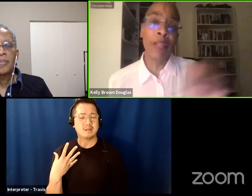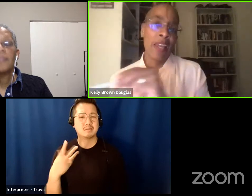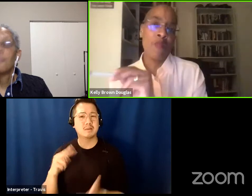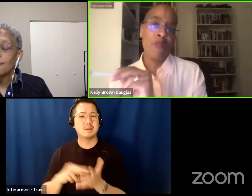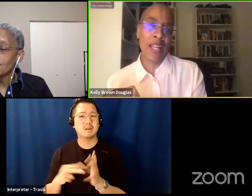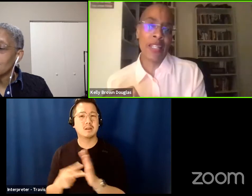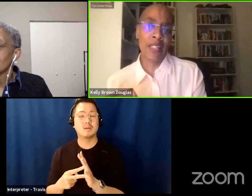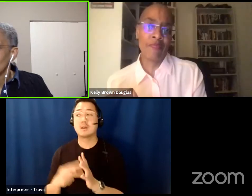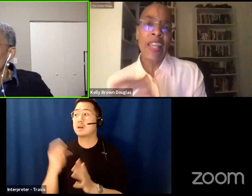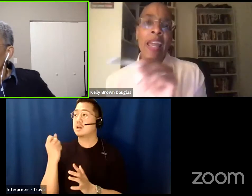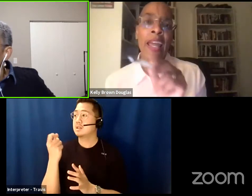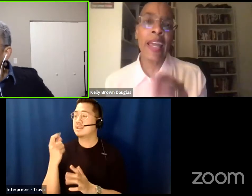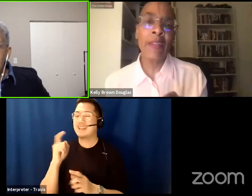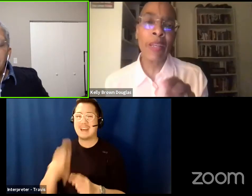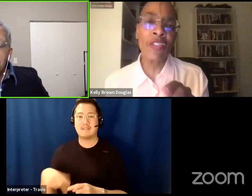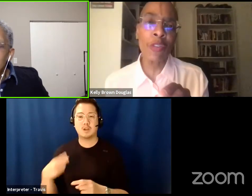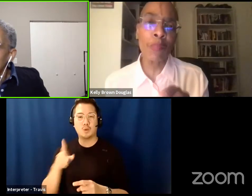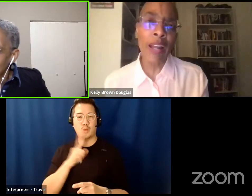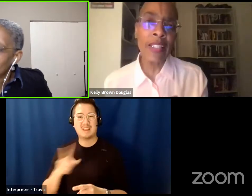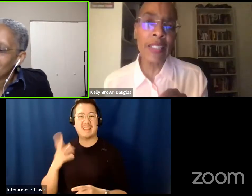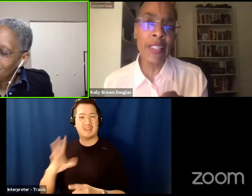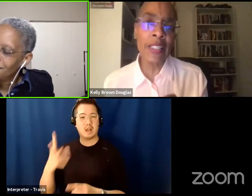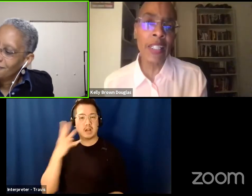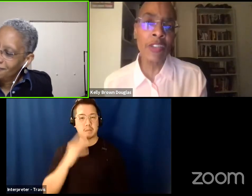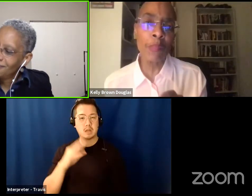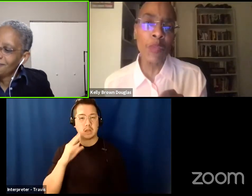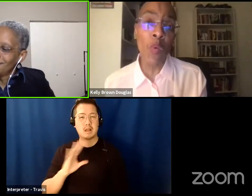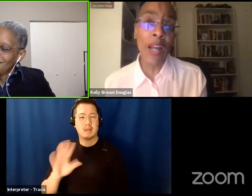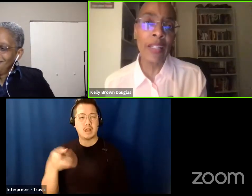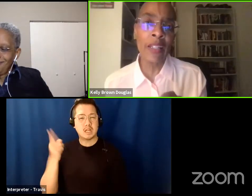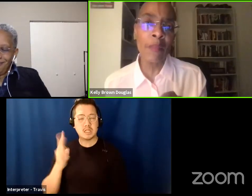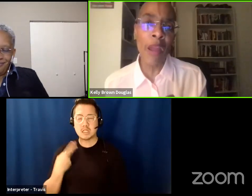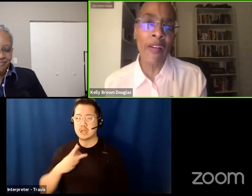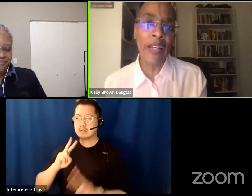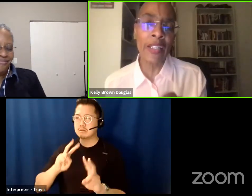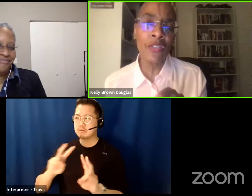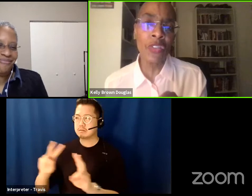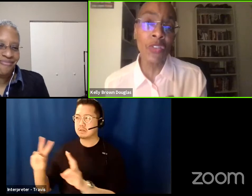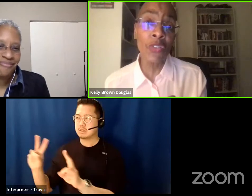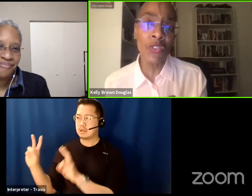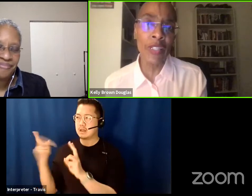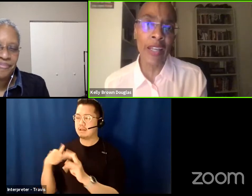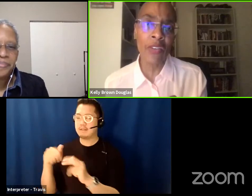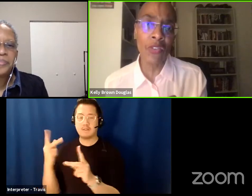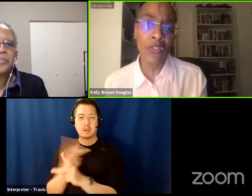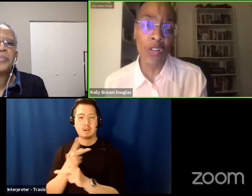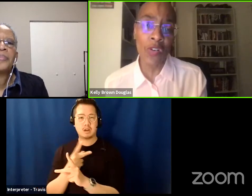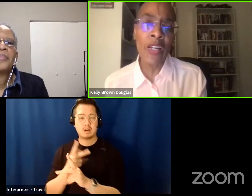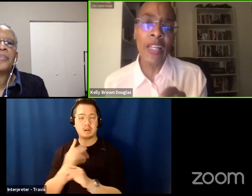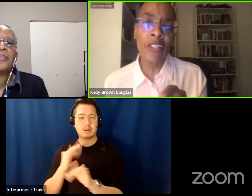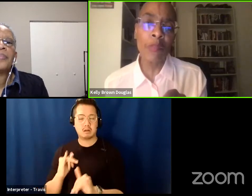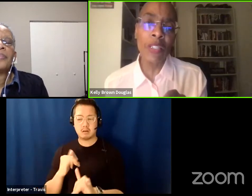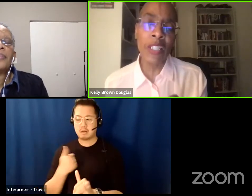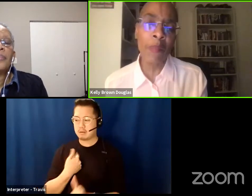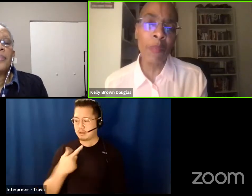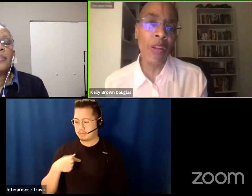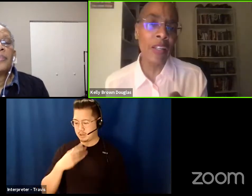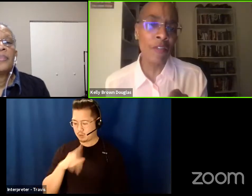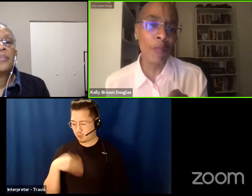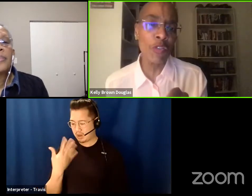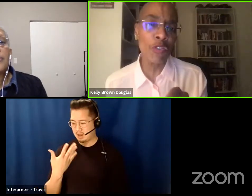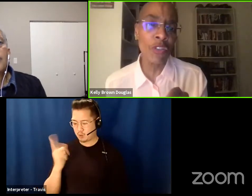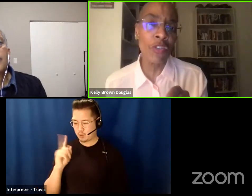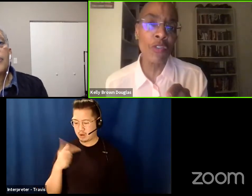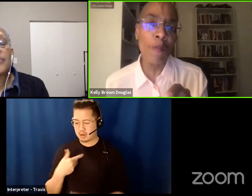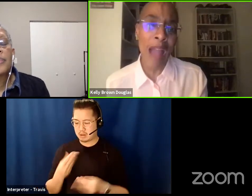in which they became white. Mm-hmm. And because the price of the ticket to be white in America is to lose your daggone soul and to be